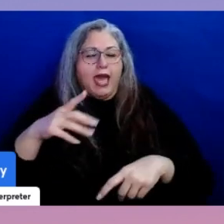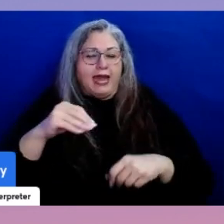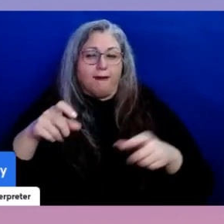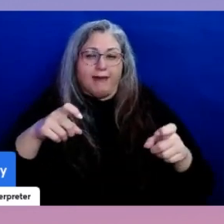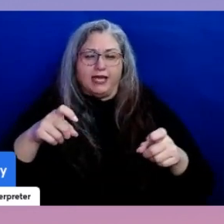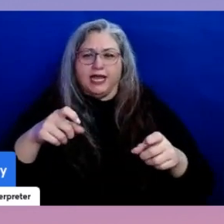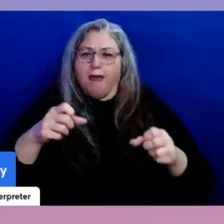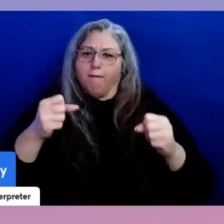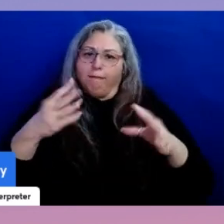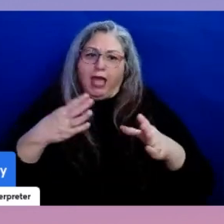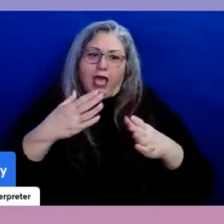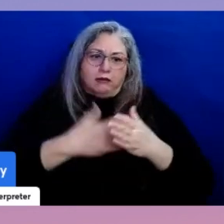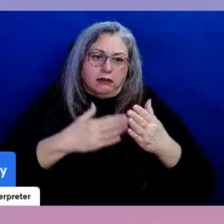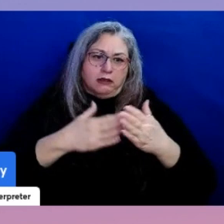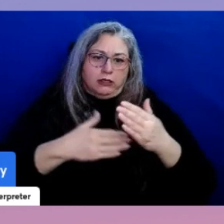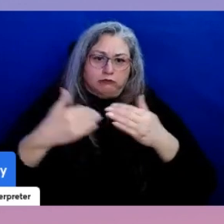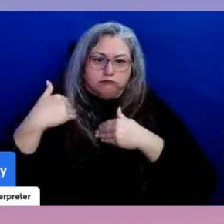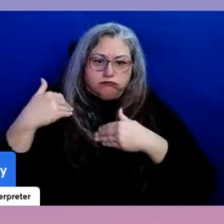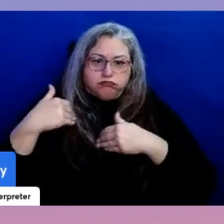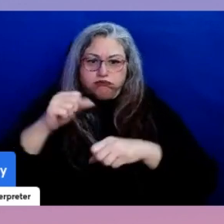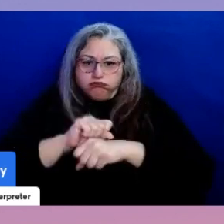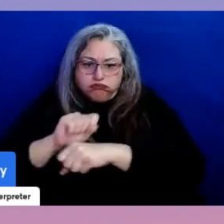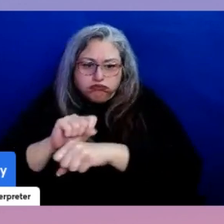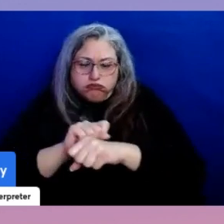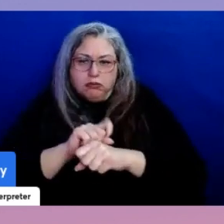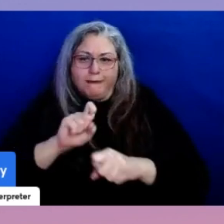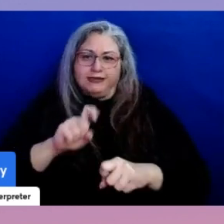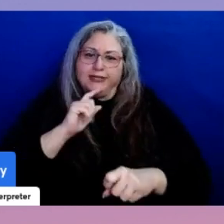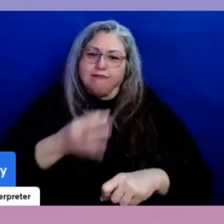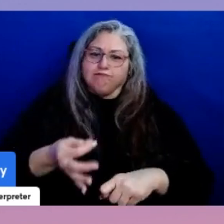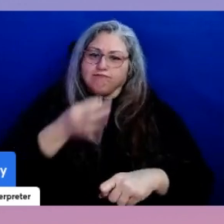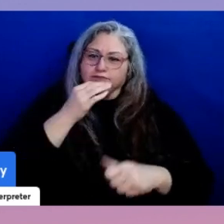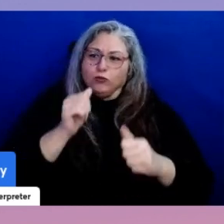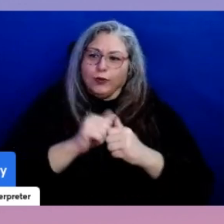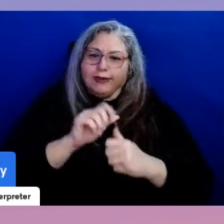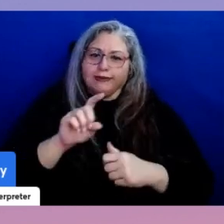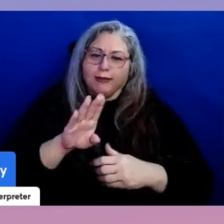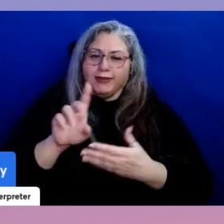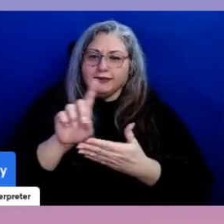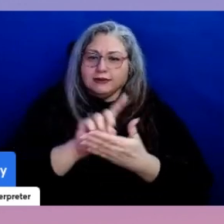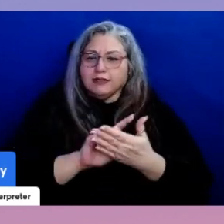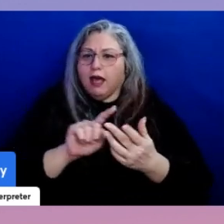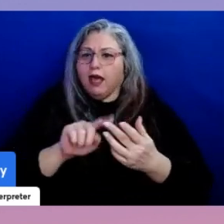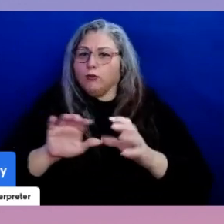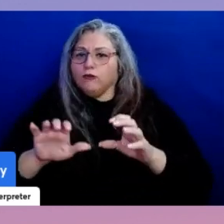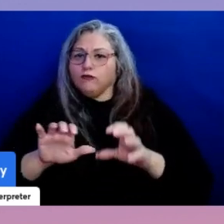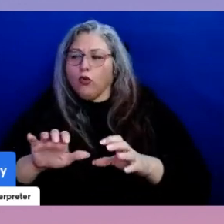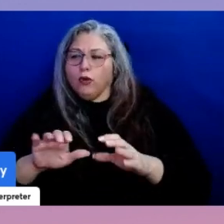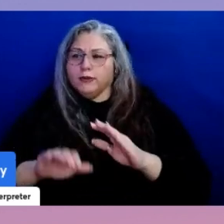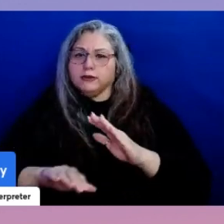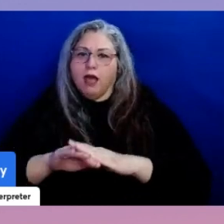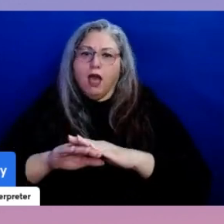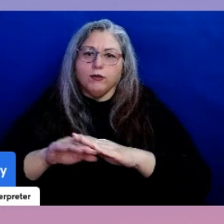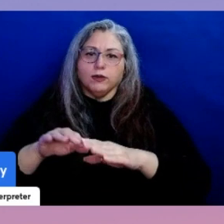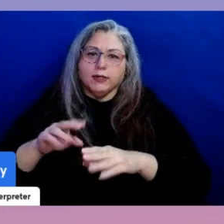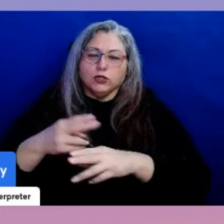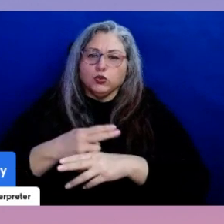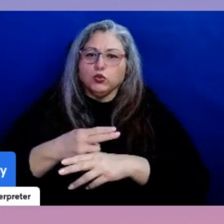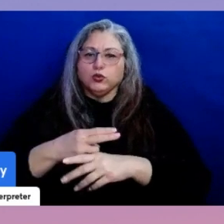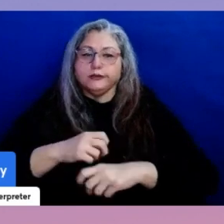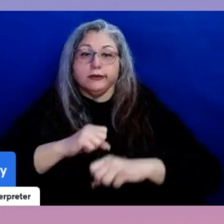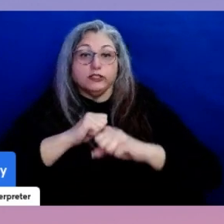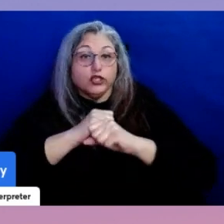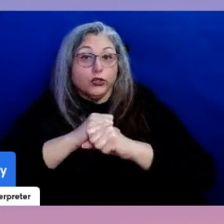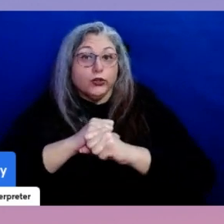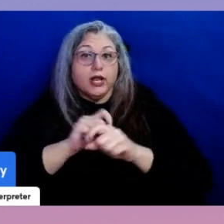task that demands expertise in database design, performance, optimization, security, and ongoing